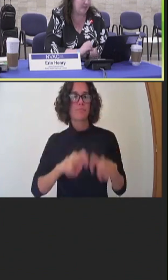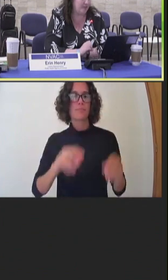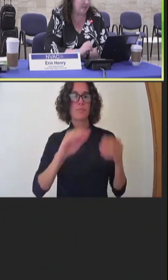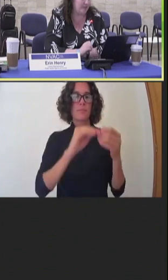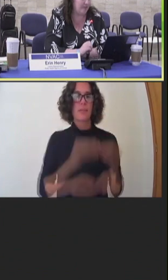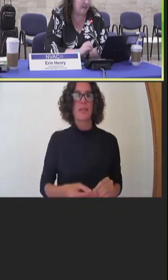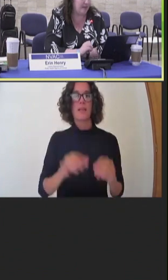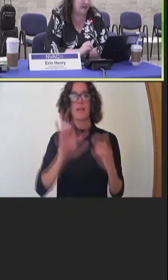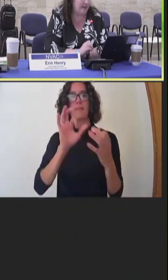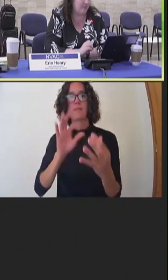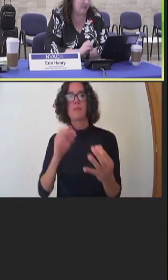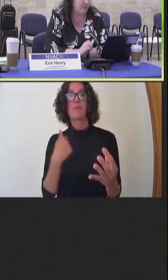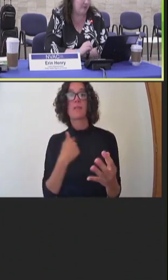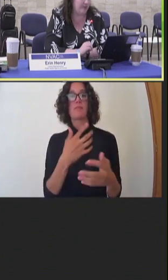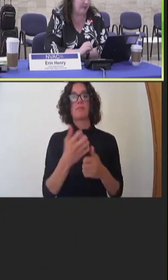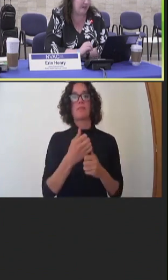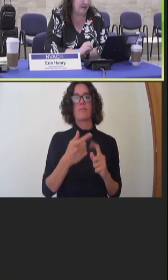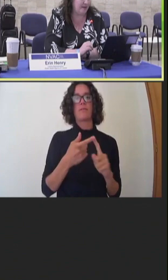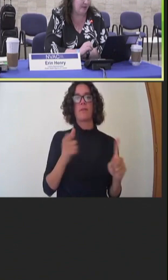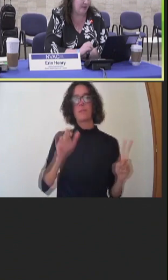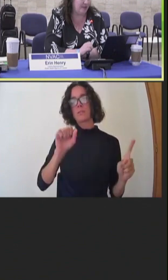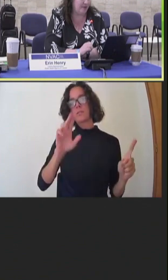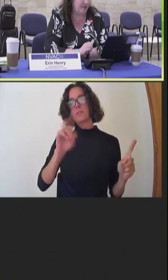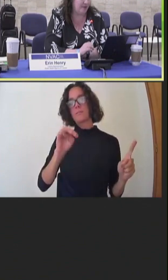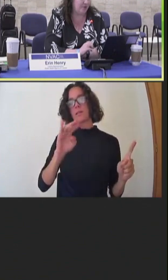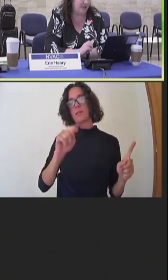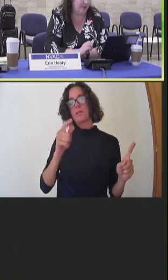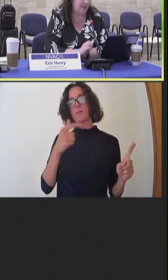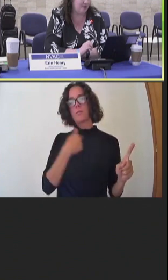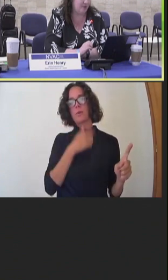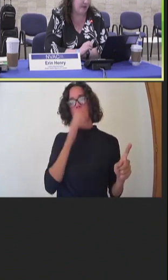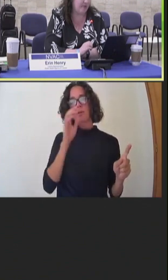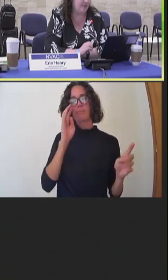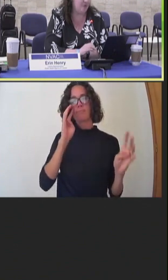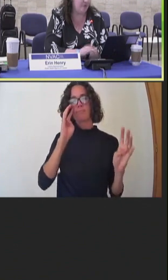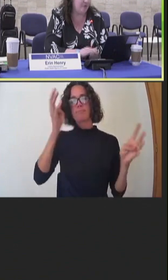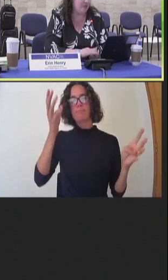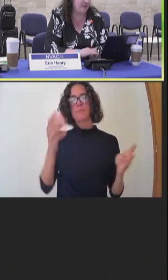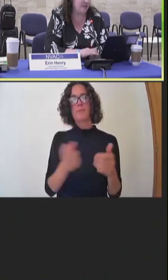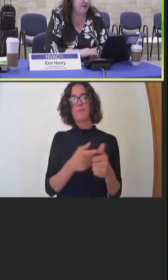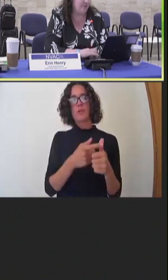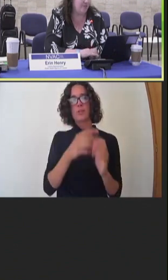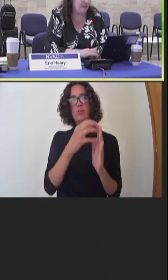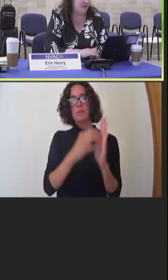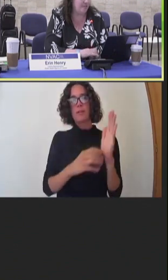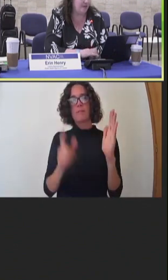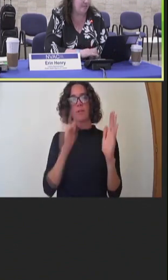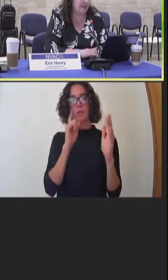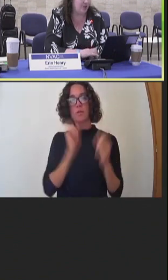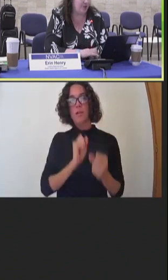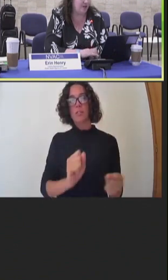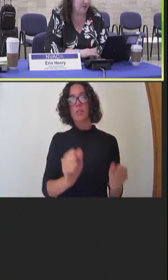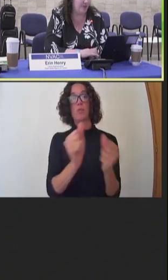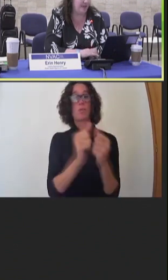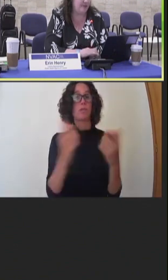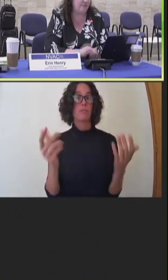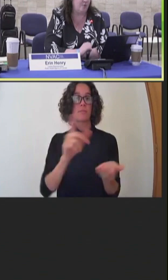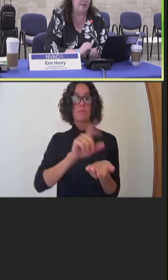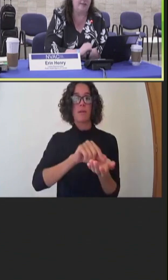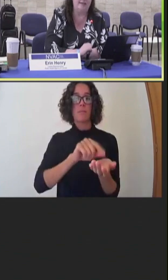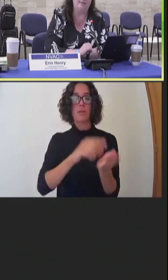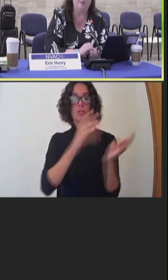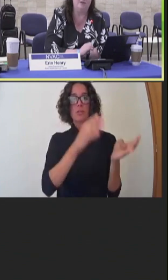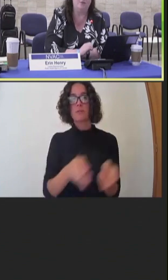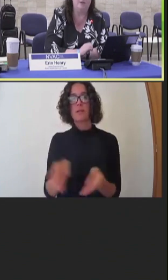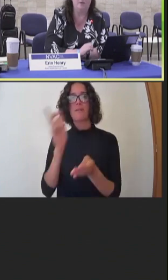received at the summit, and we will be crafting our first draft of the strategy with publication planned for